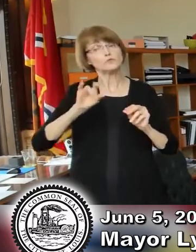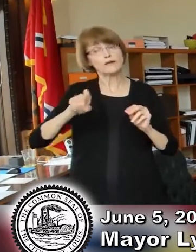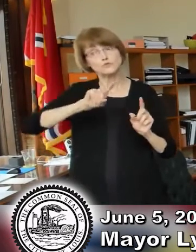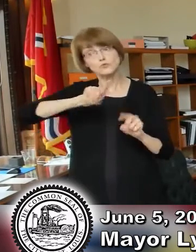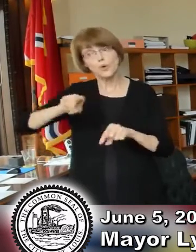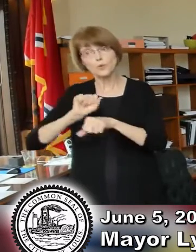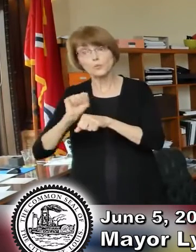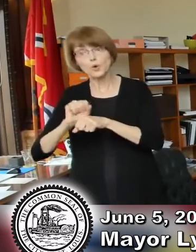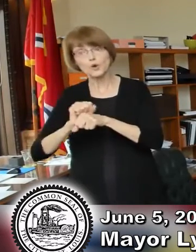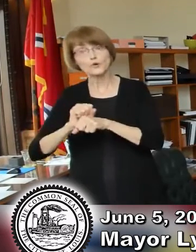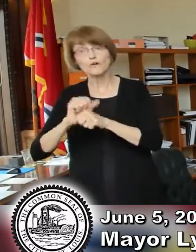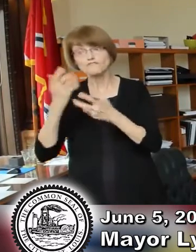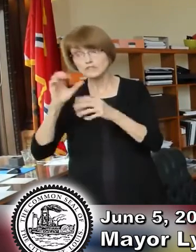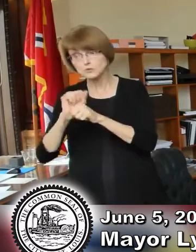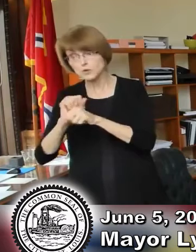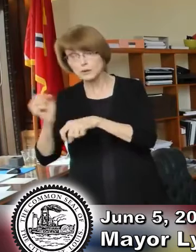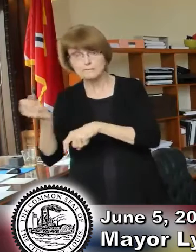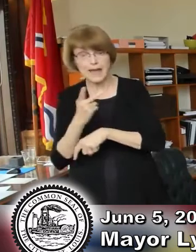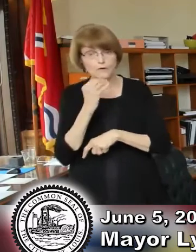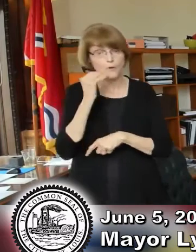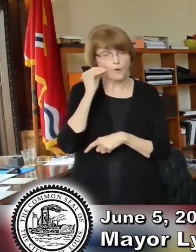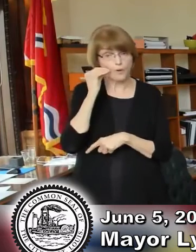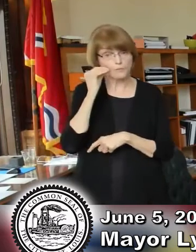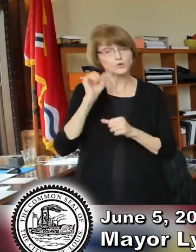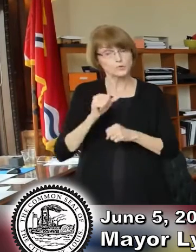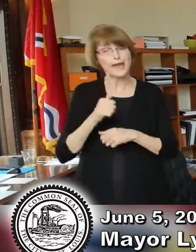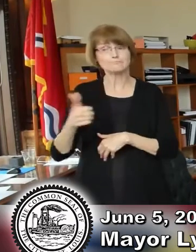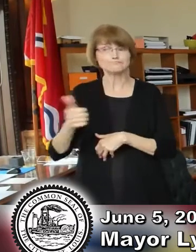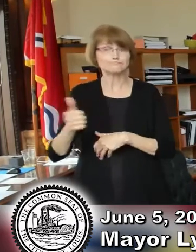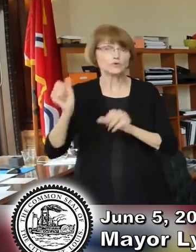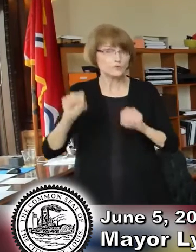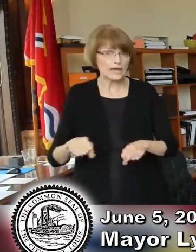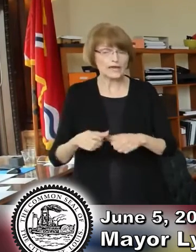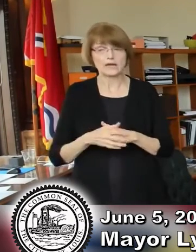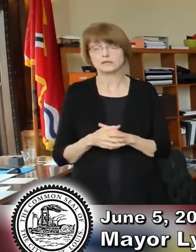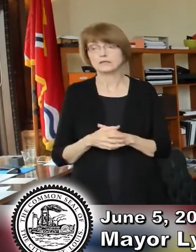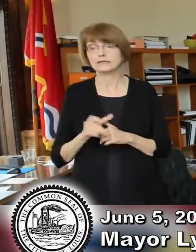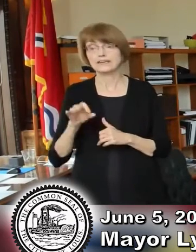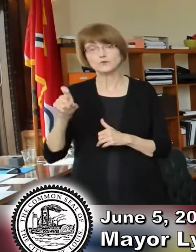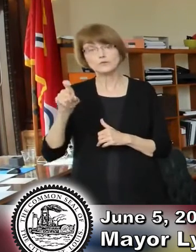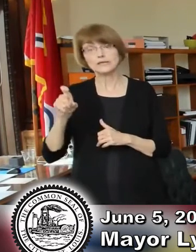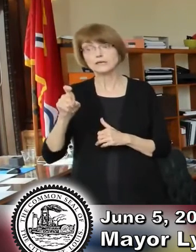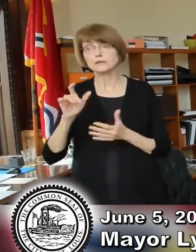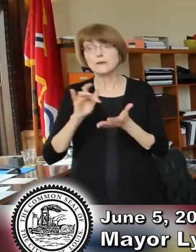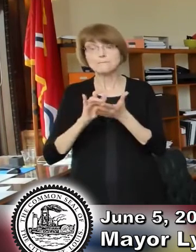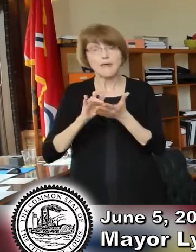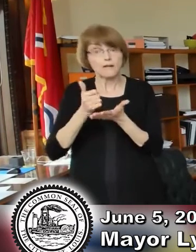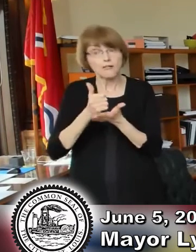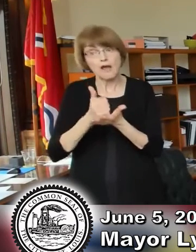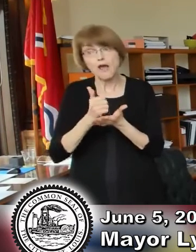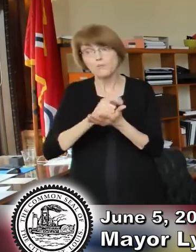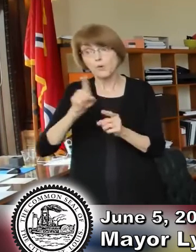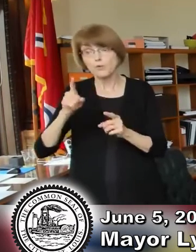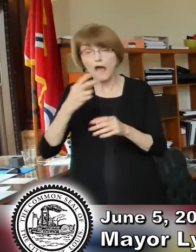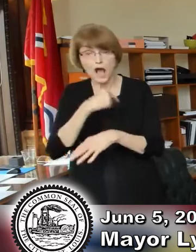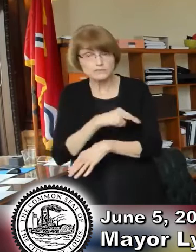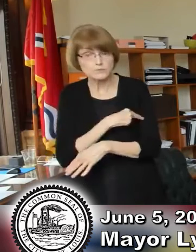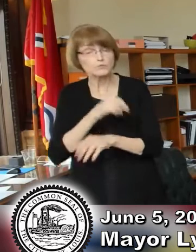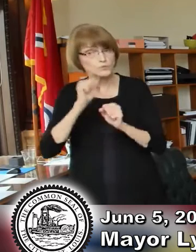or coming home from work, you can be doing that. If you need to seek medical treatment, you can be doing that.